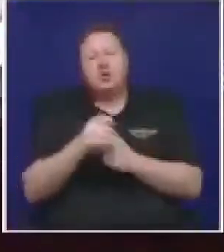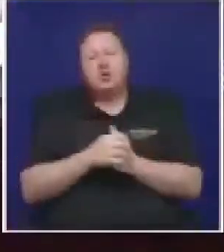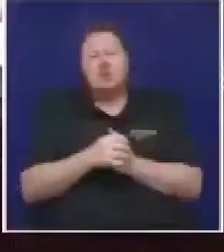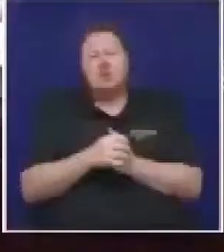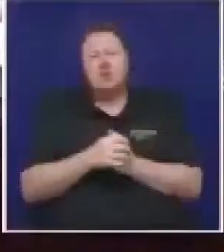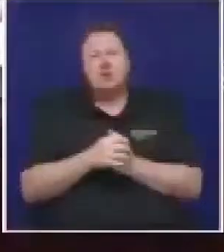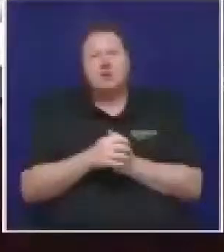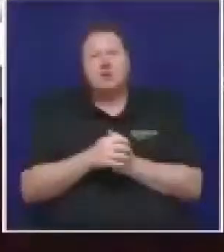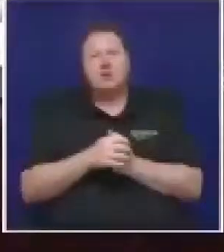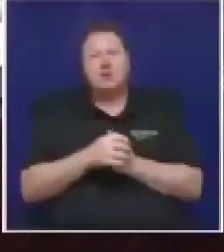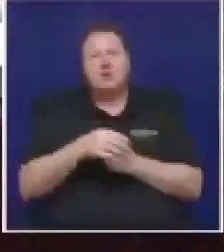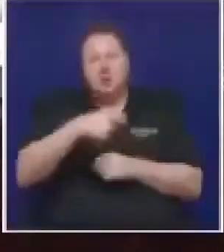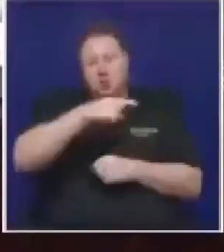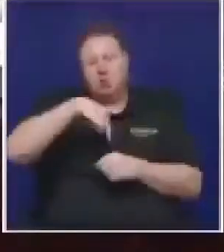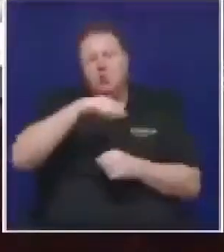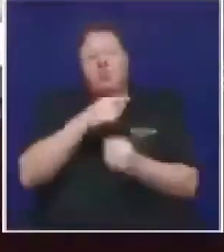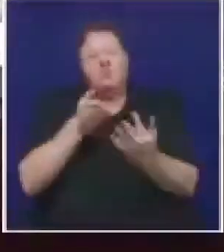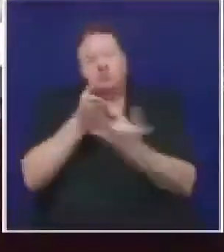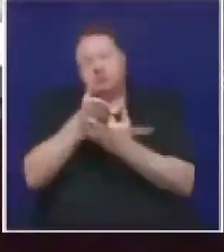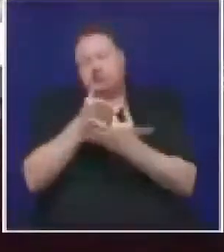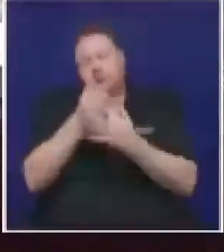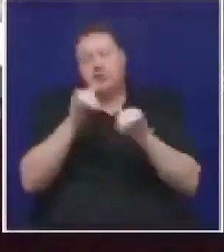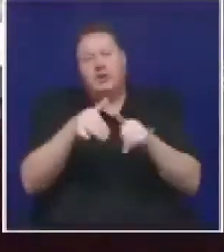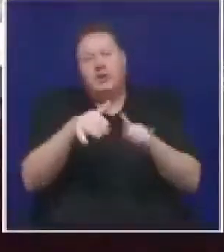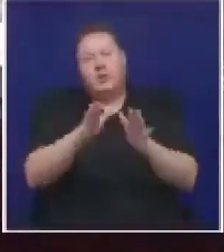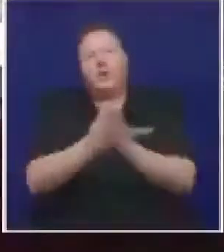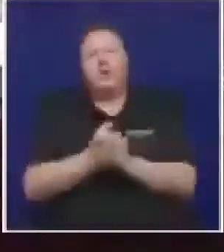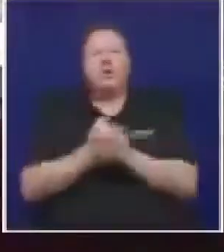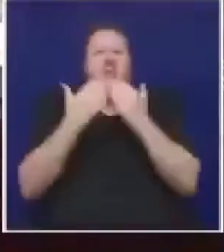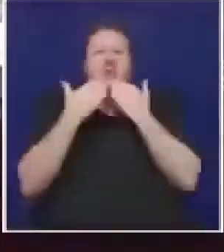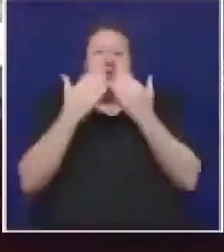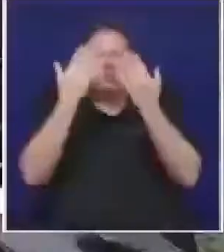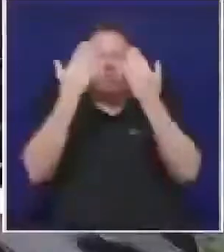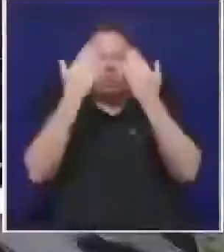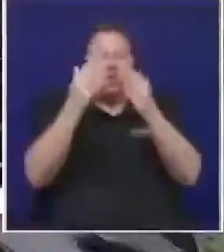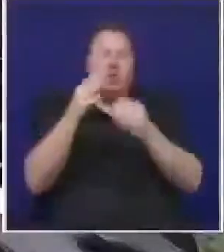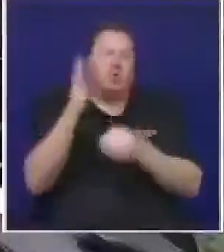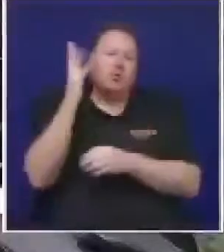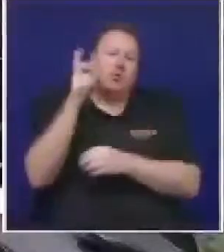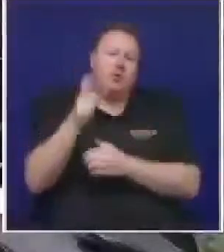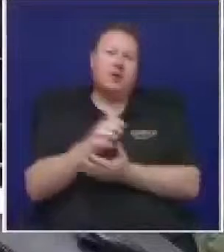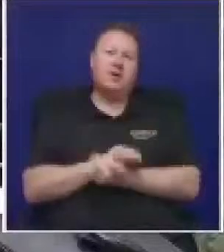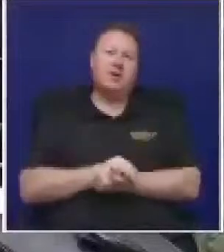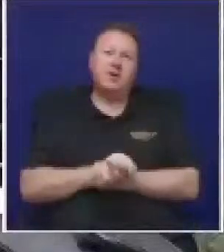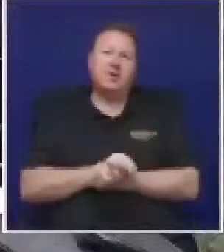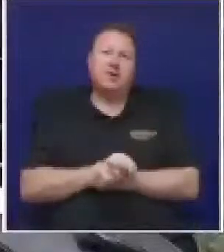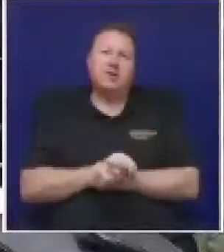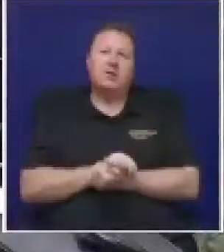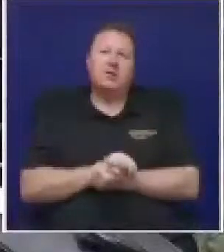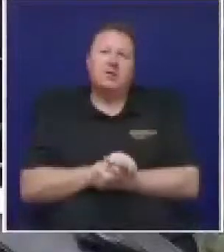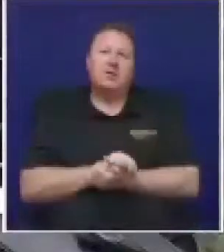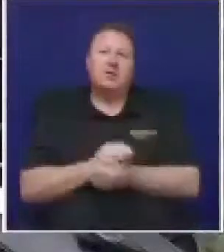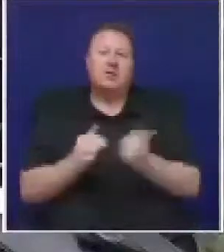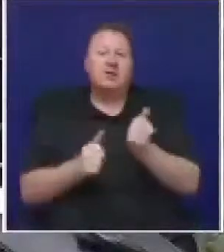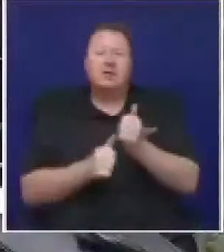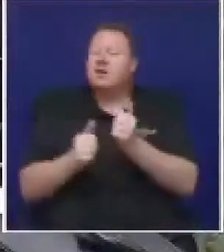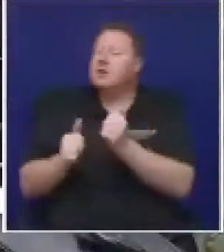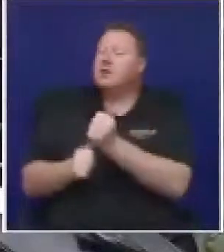really intervening in that manner. Thank you, Honorable Speaker. Thank you, Deputy President. Honorable